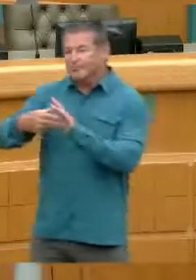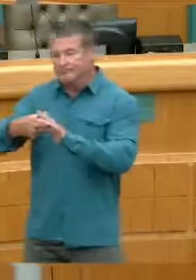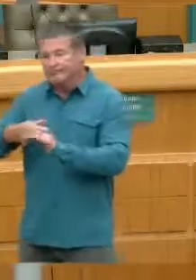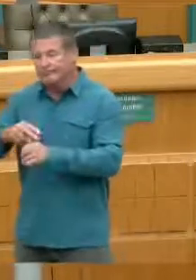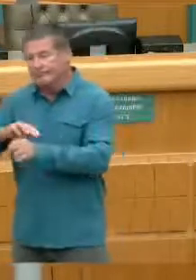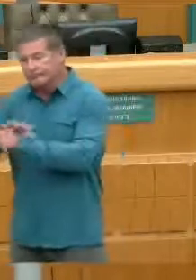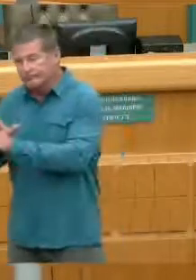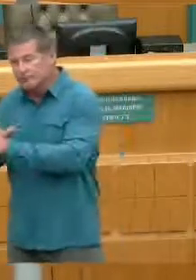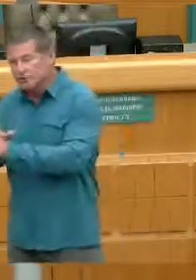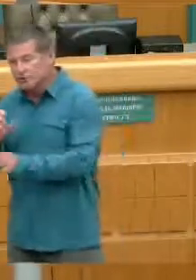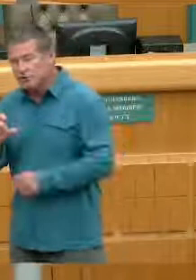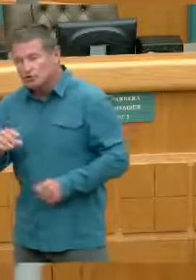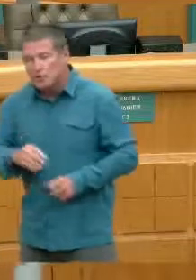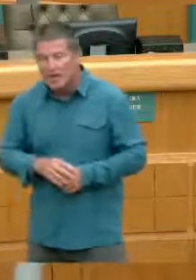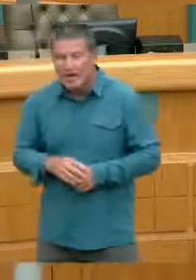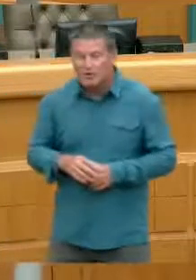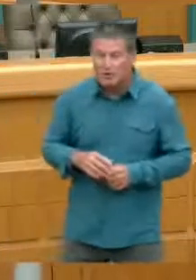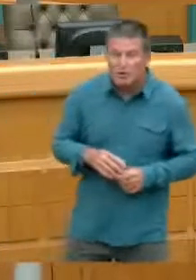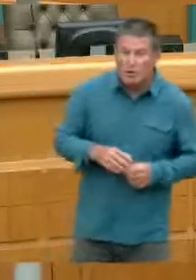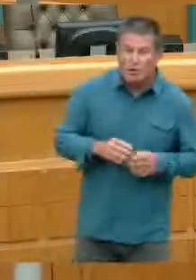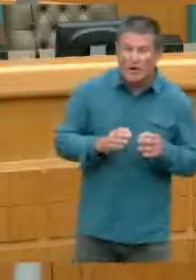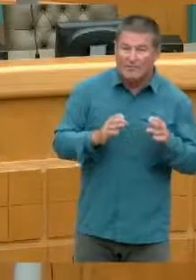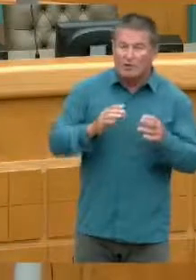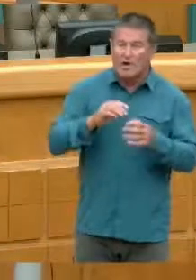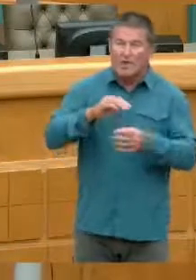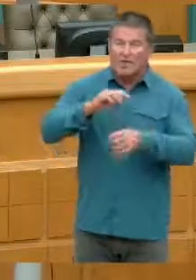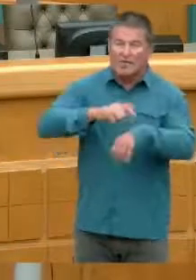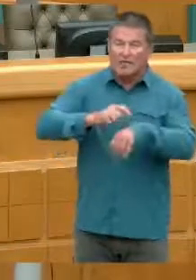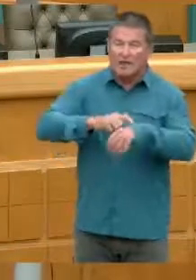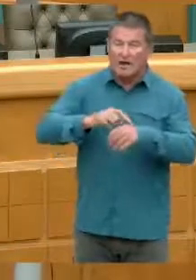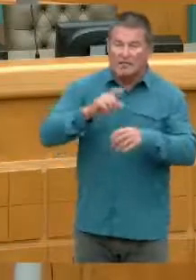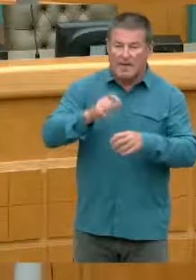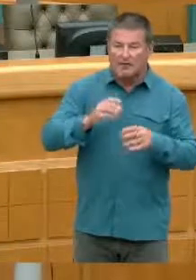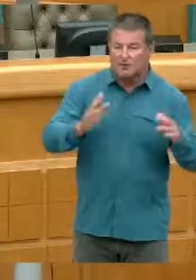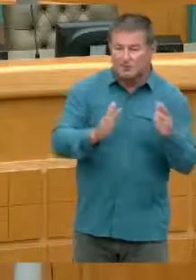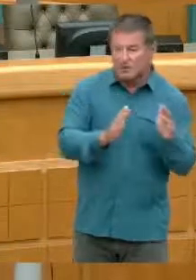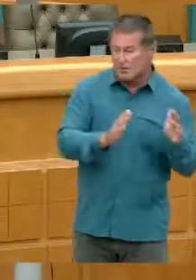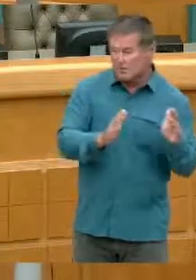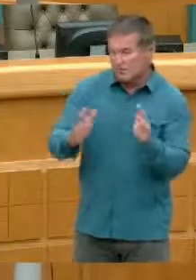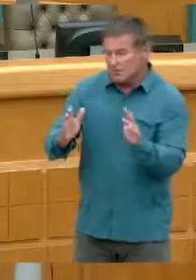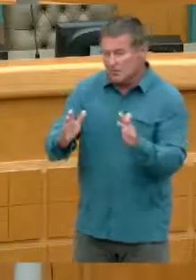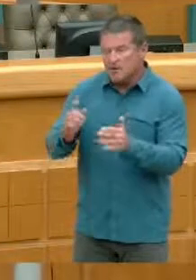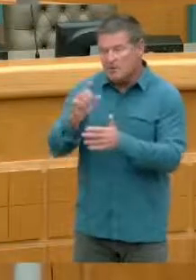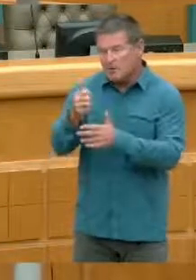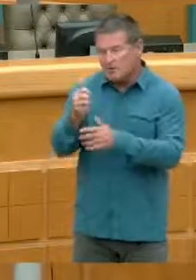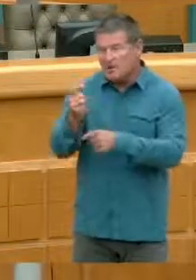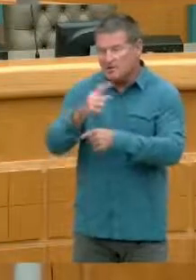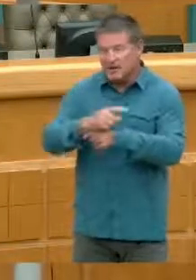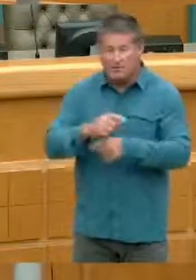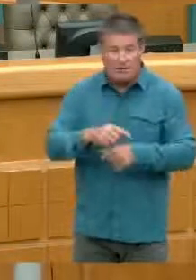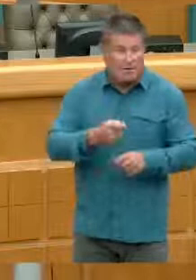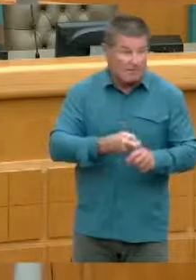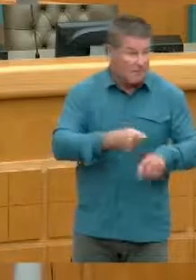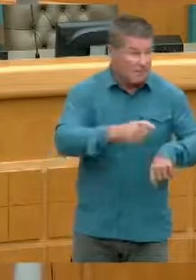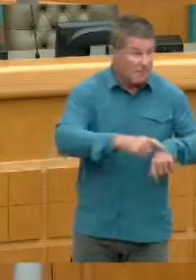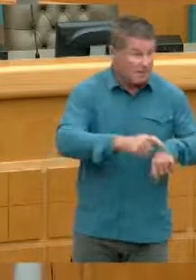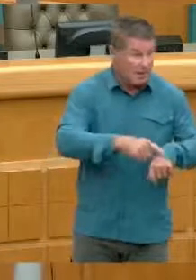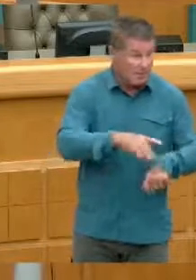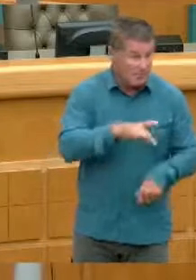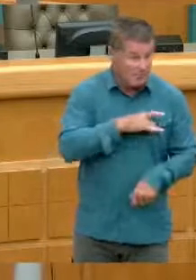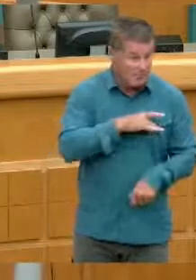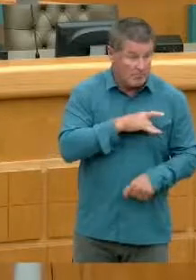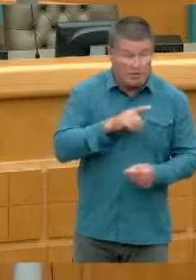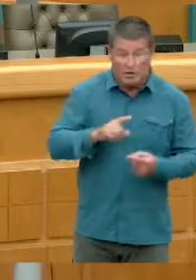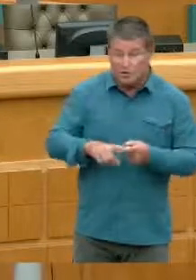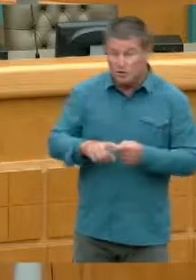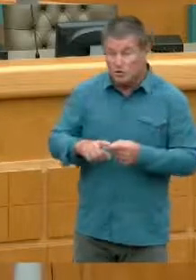an offset of about 10 days, which is exactly the amount of time I've been saying week after week that there is between when you become infected and when you're going